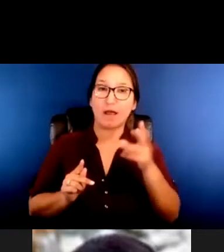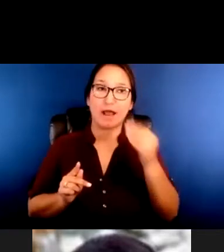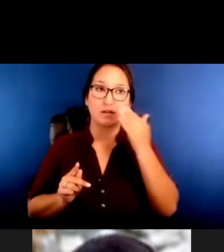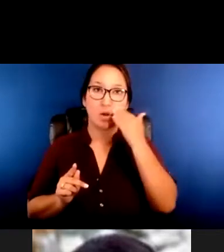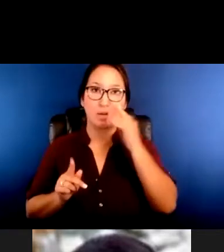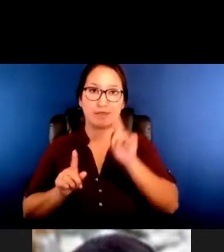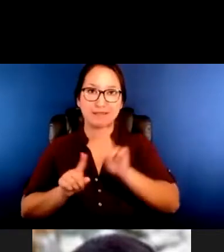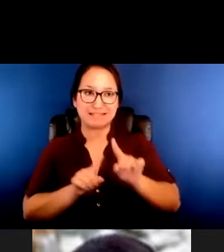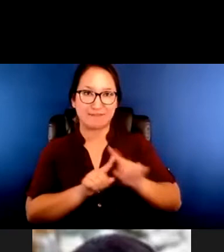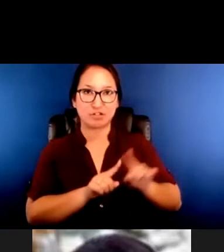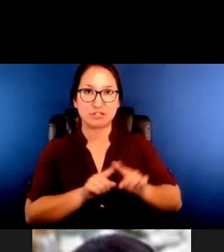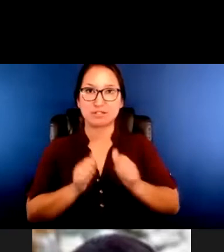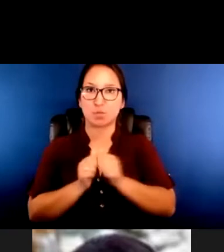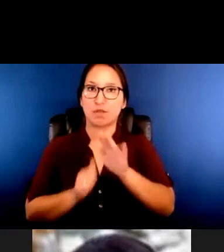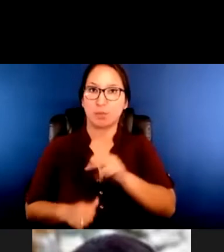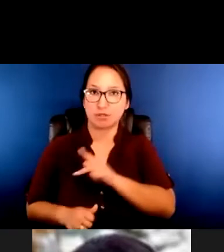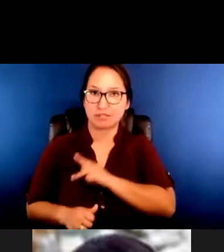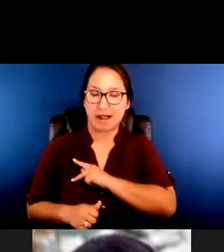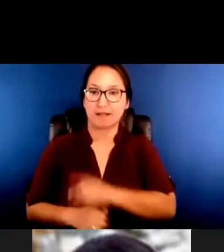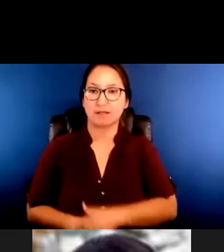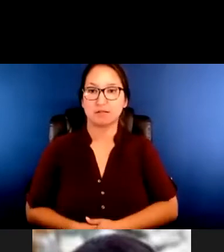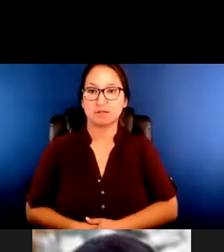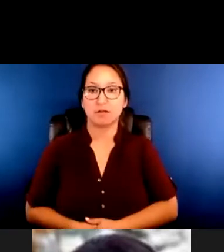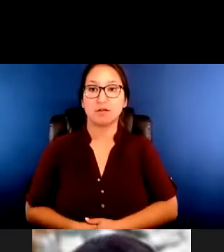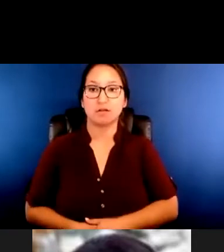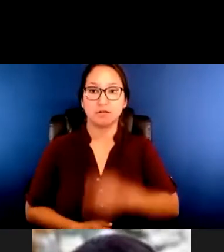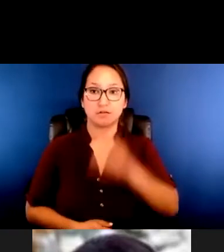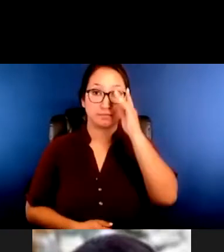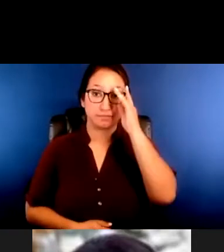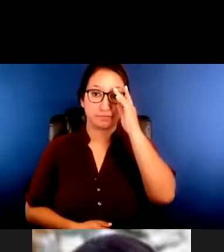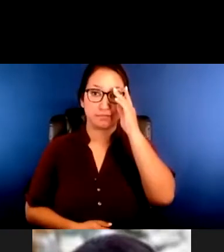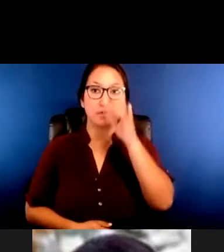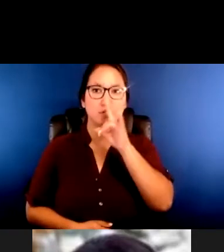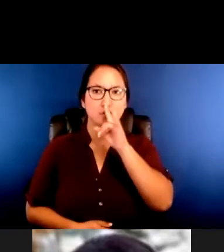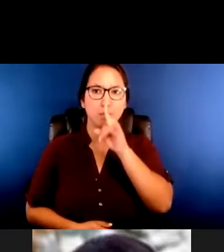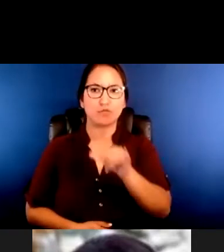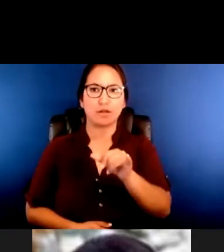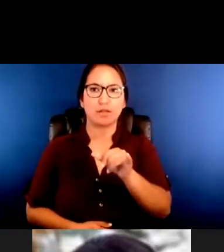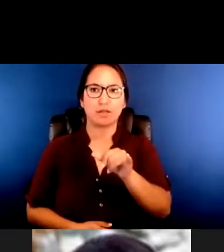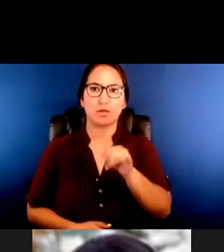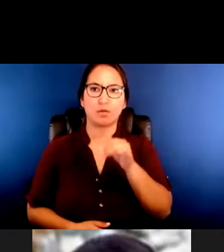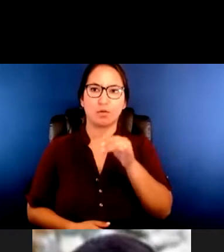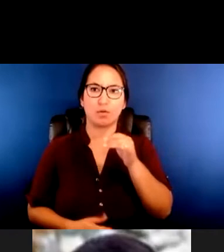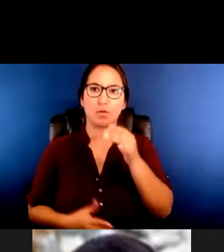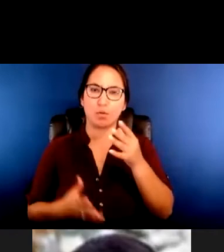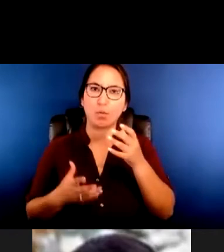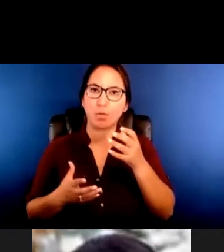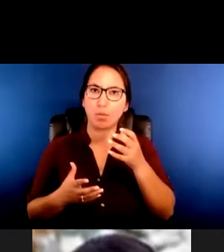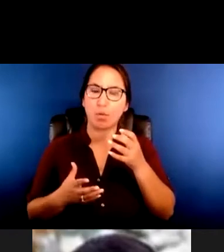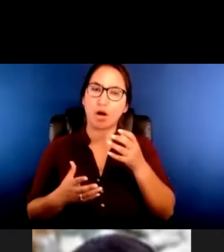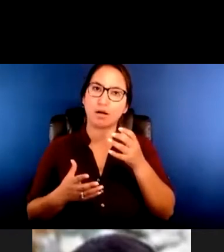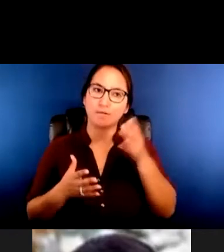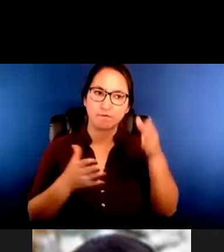whatnot. So we really want to play into that, not just, you know, student-wise, but also